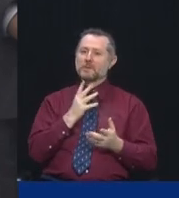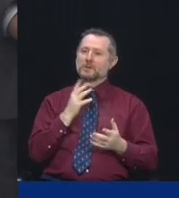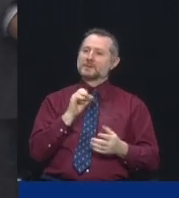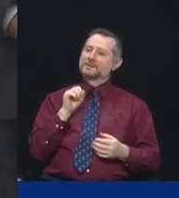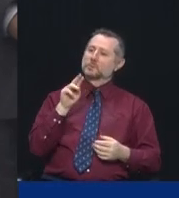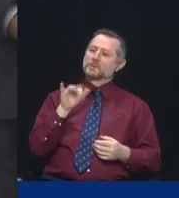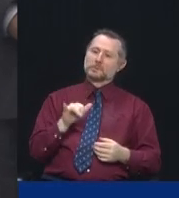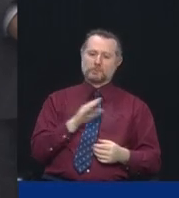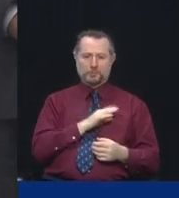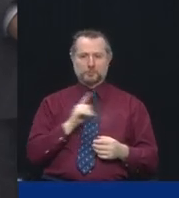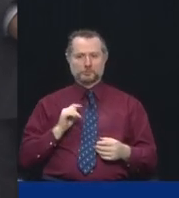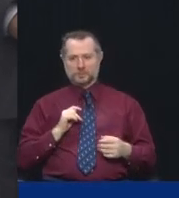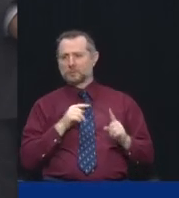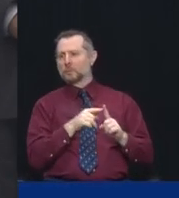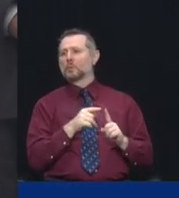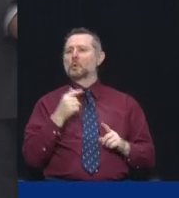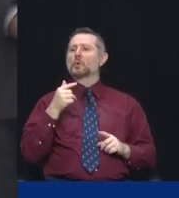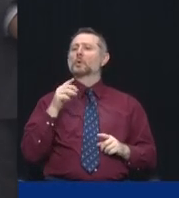Eunice Lewin,